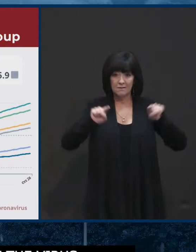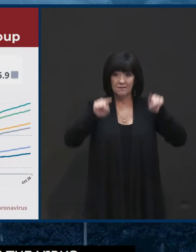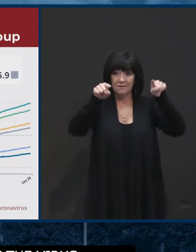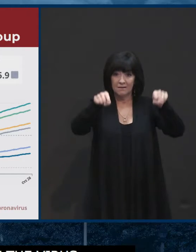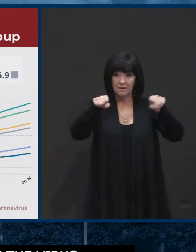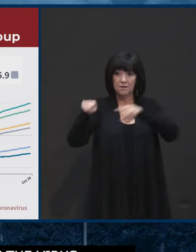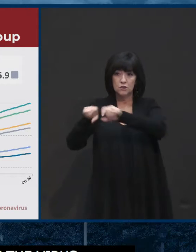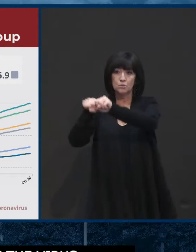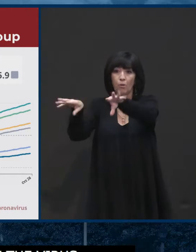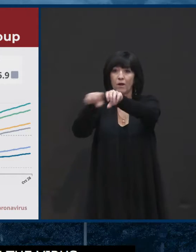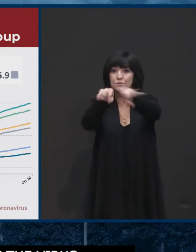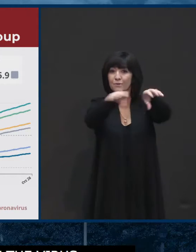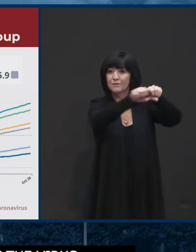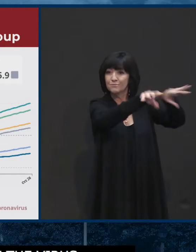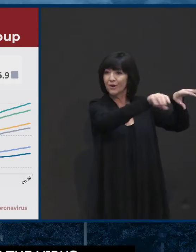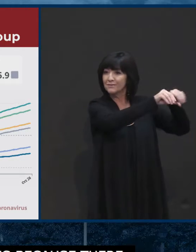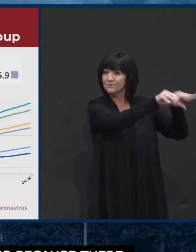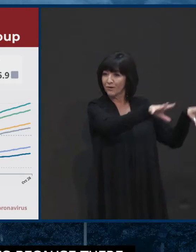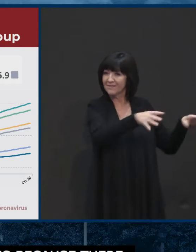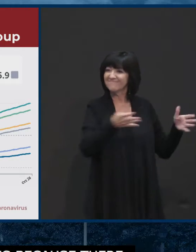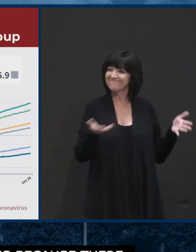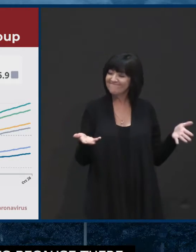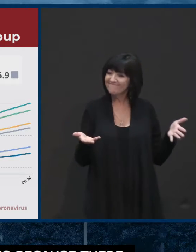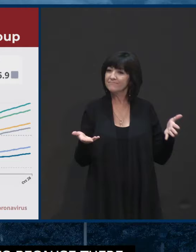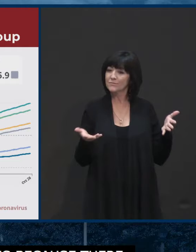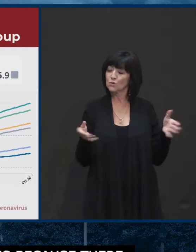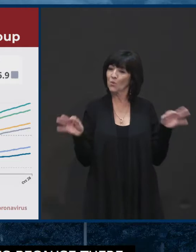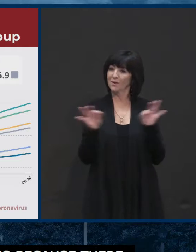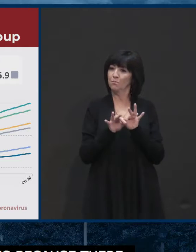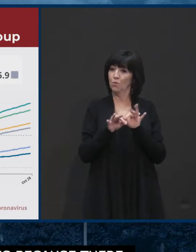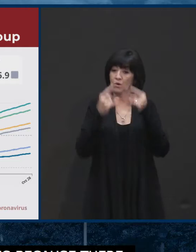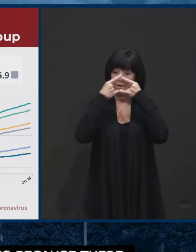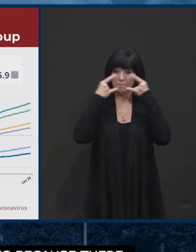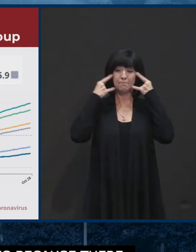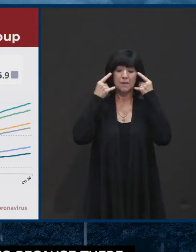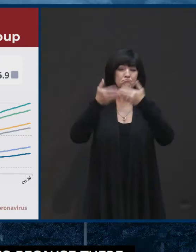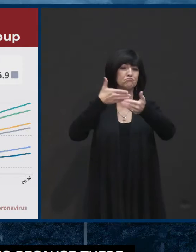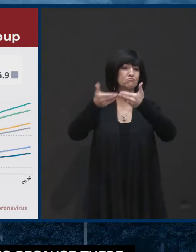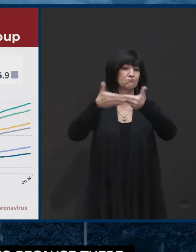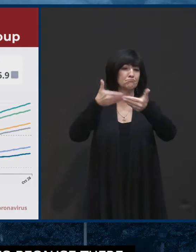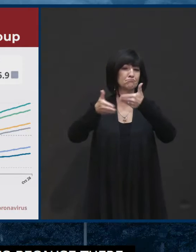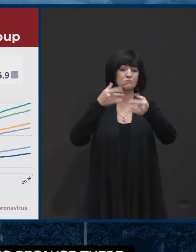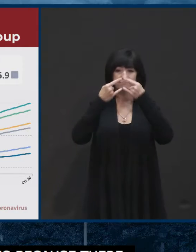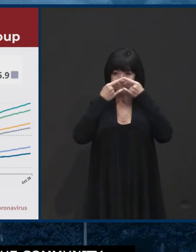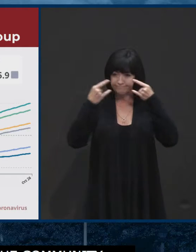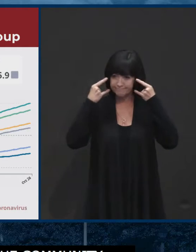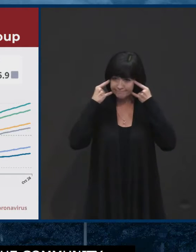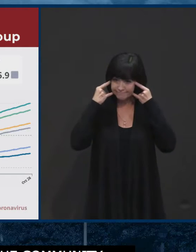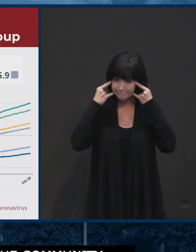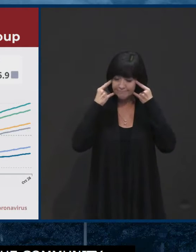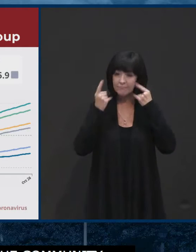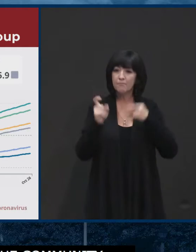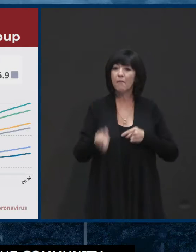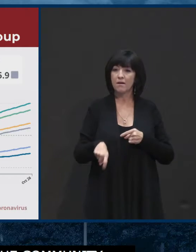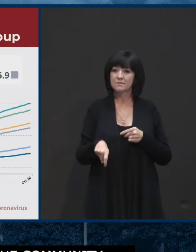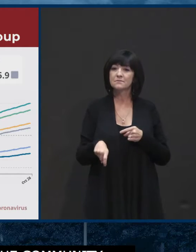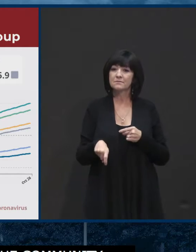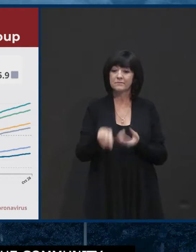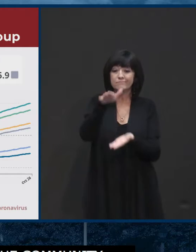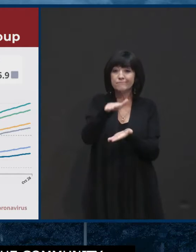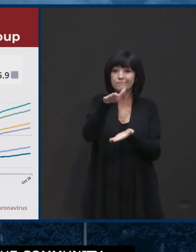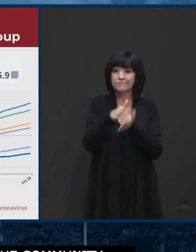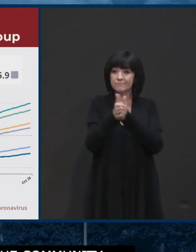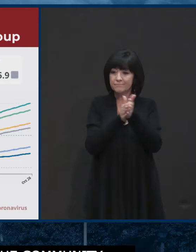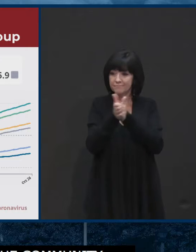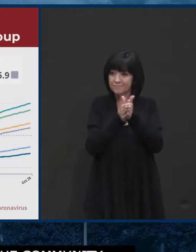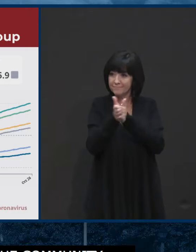that we wear a mask, keep socially distanced, observe appropriate hand sanitizing. You can see again on